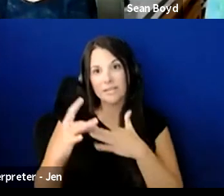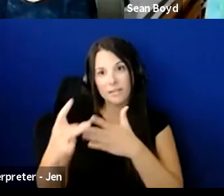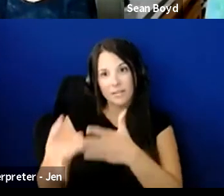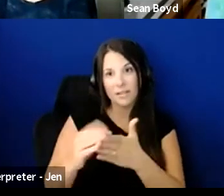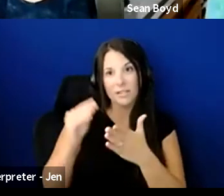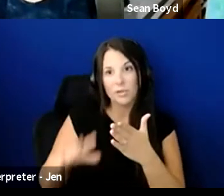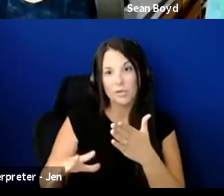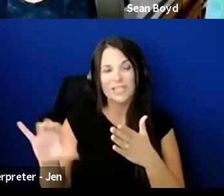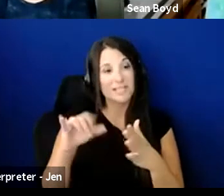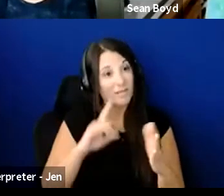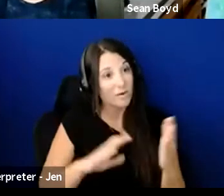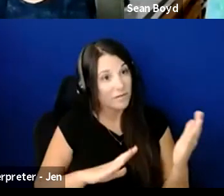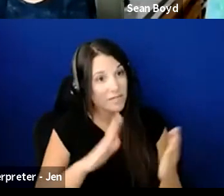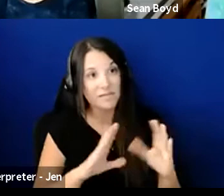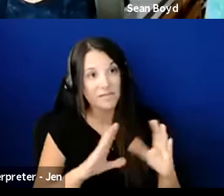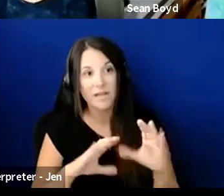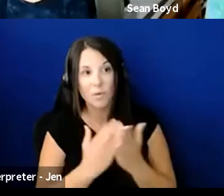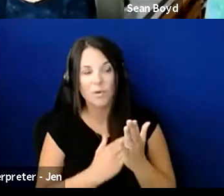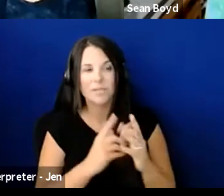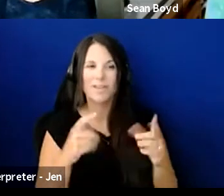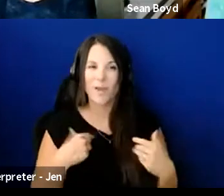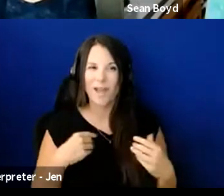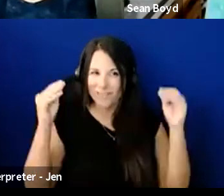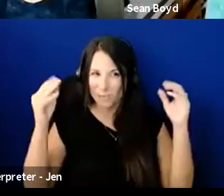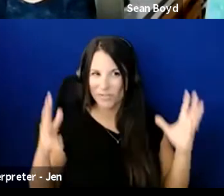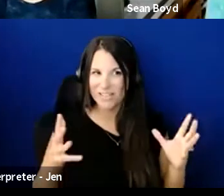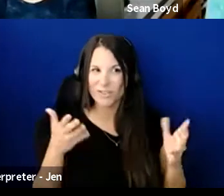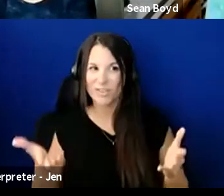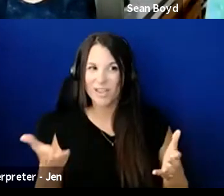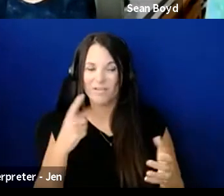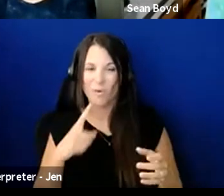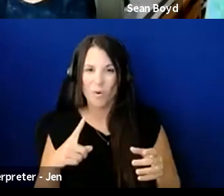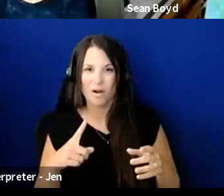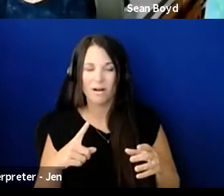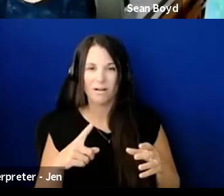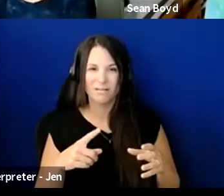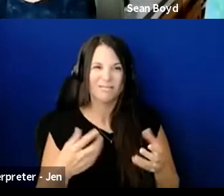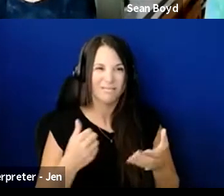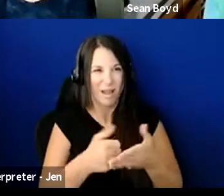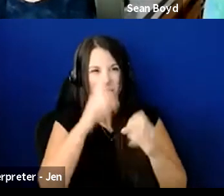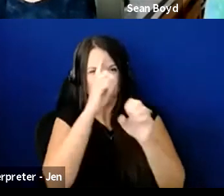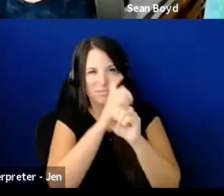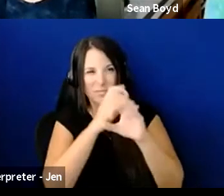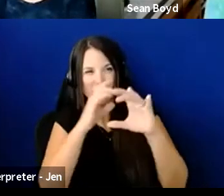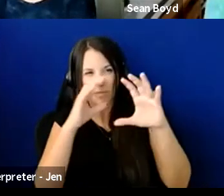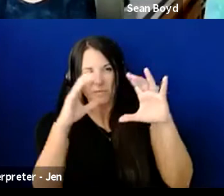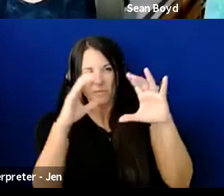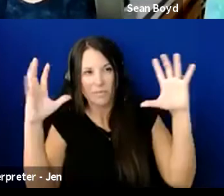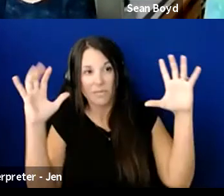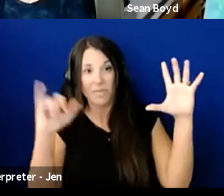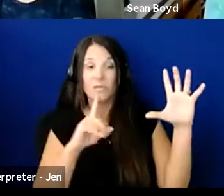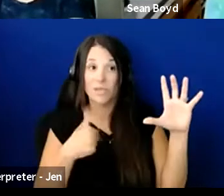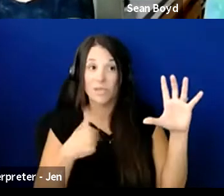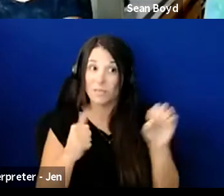the professor to kind of fill in the gaps. And so that's what I really worked on with my online classes. And I want to show you a